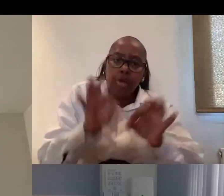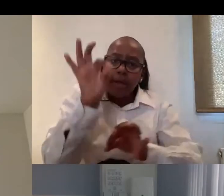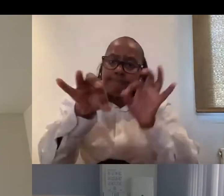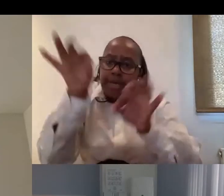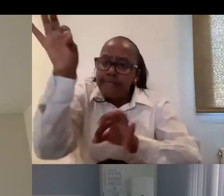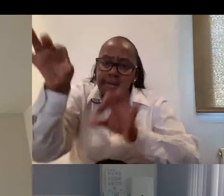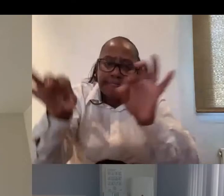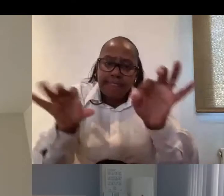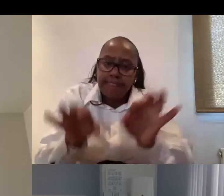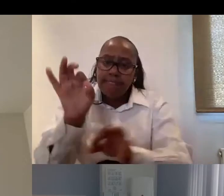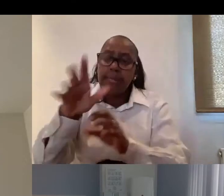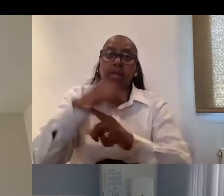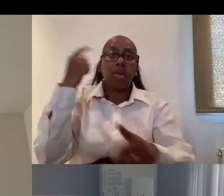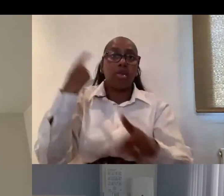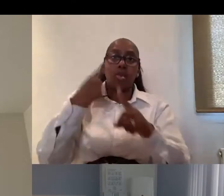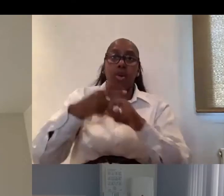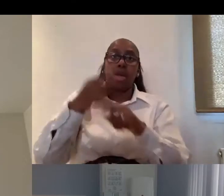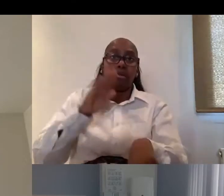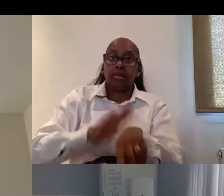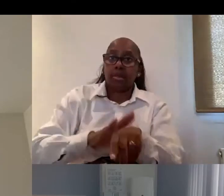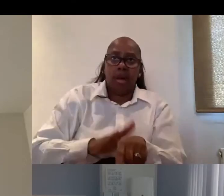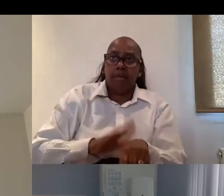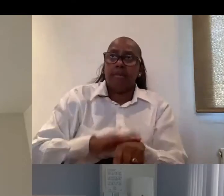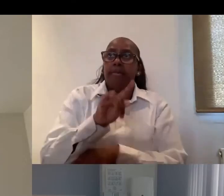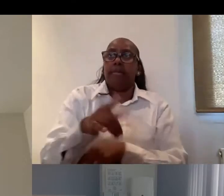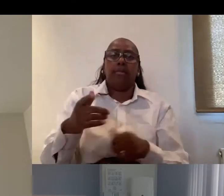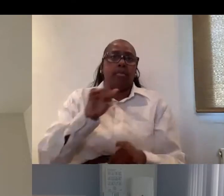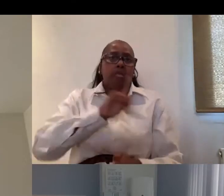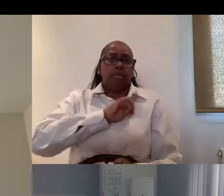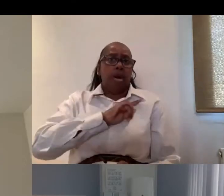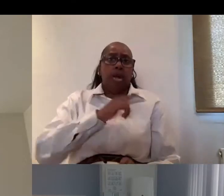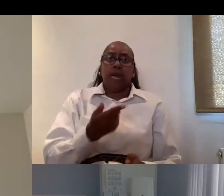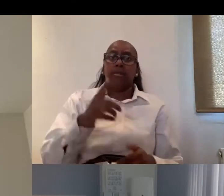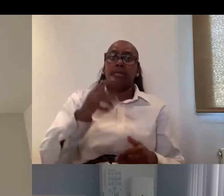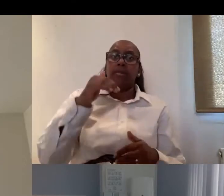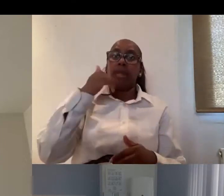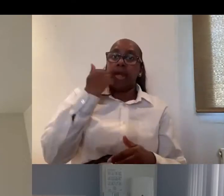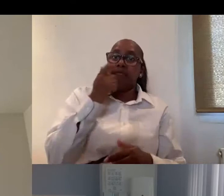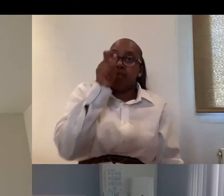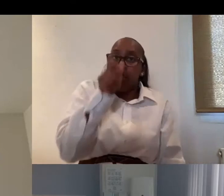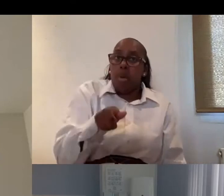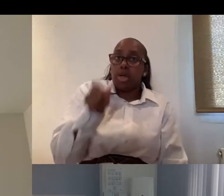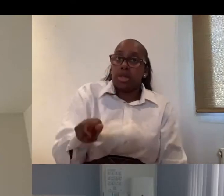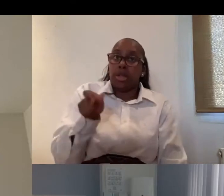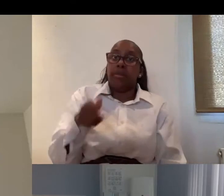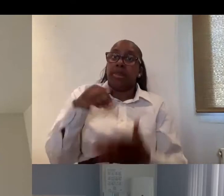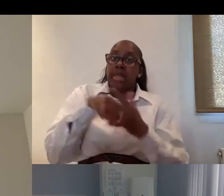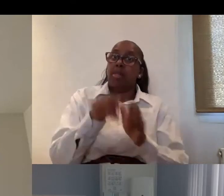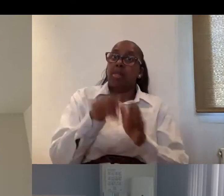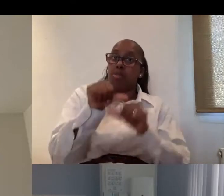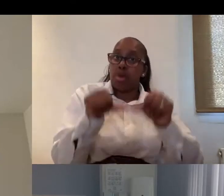time. And the reason why they were able to do it so quickly is because everybody at every step of the